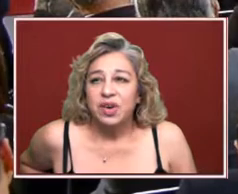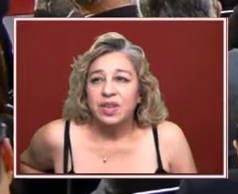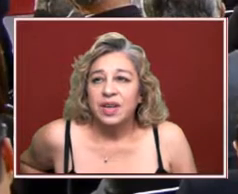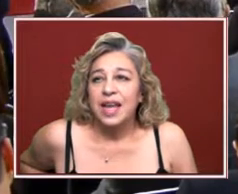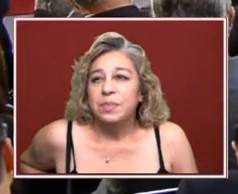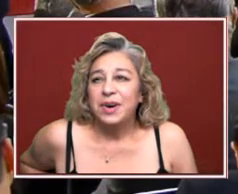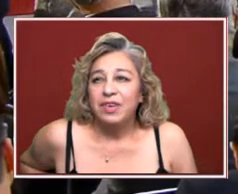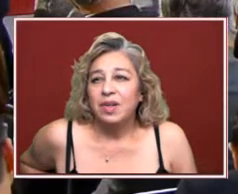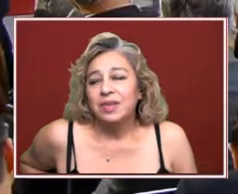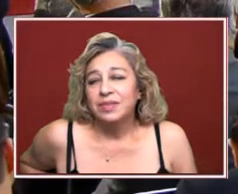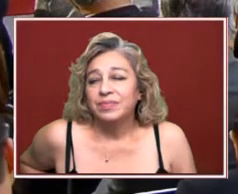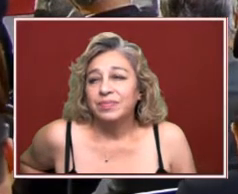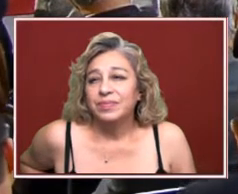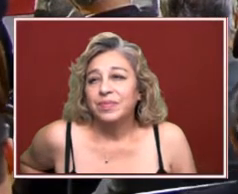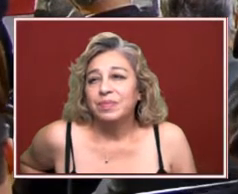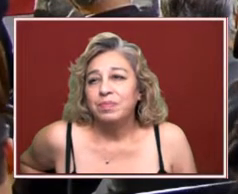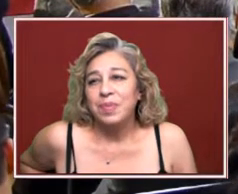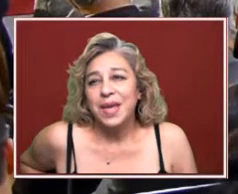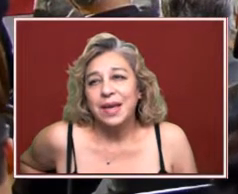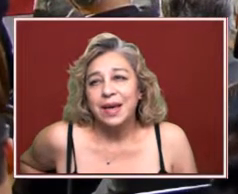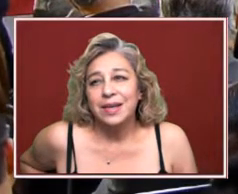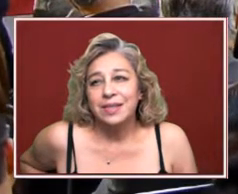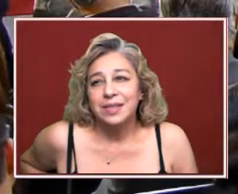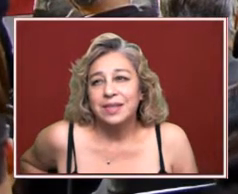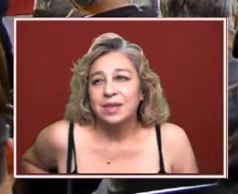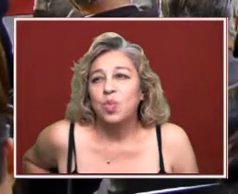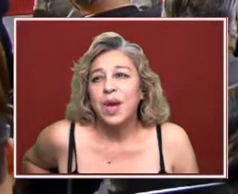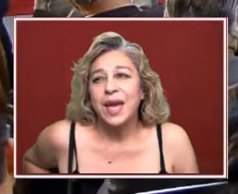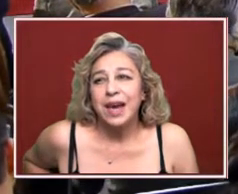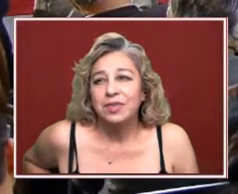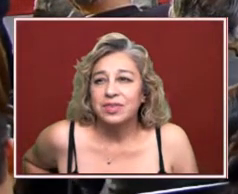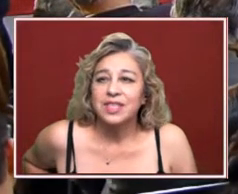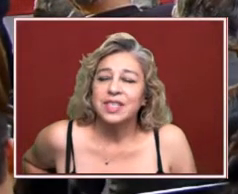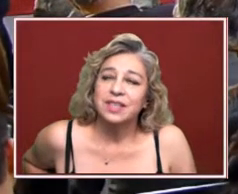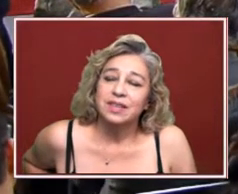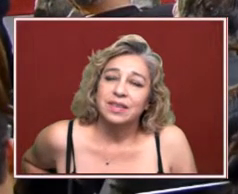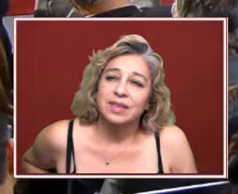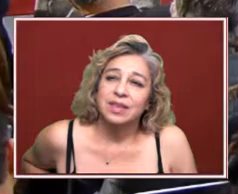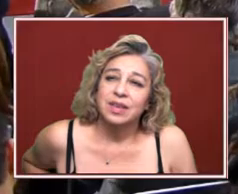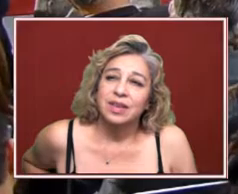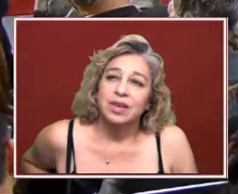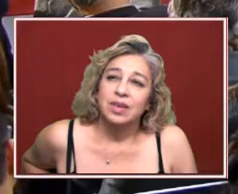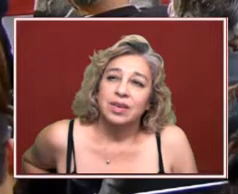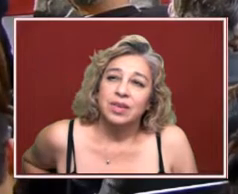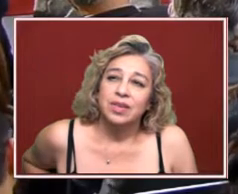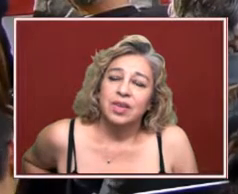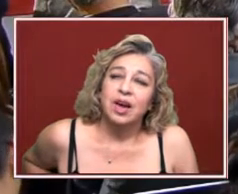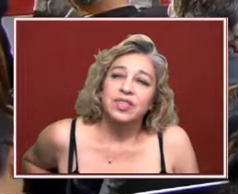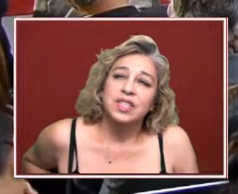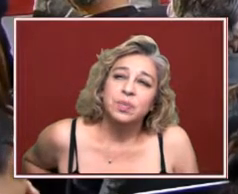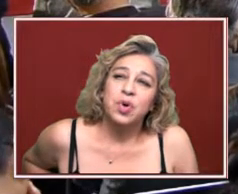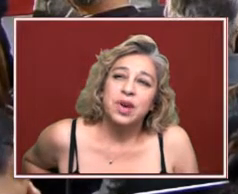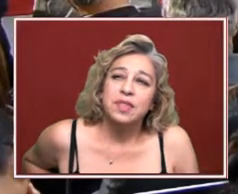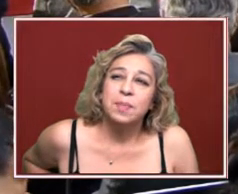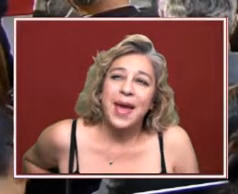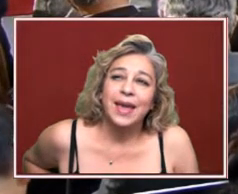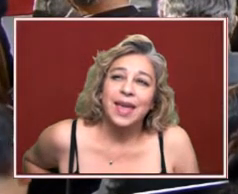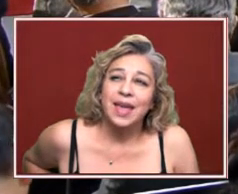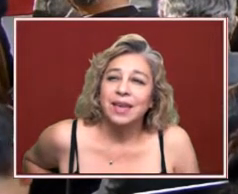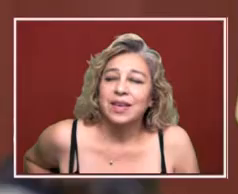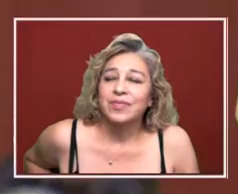todo, porque contamos con el apoyo, con el respaldo